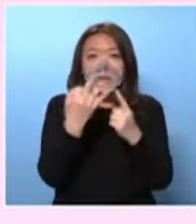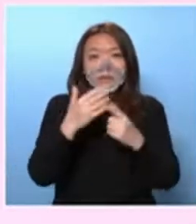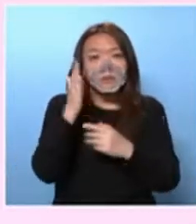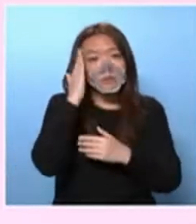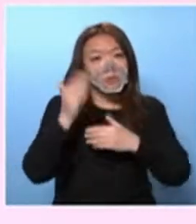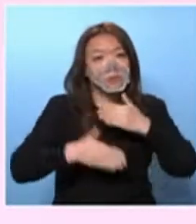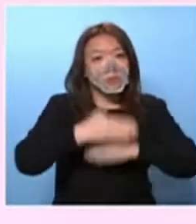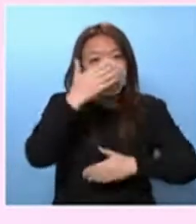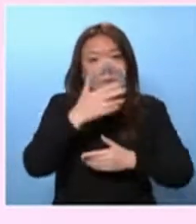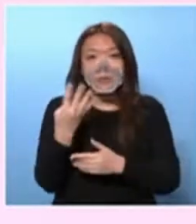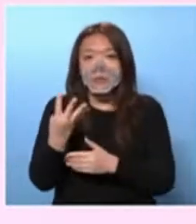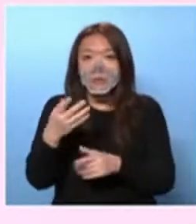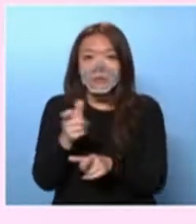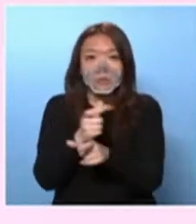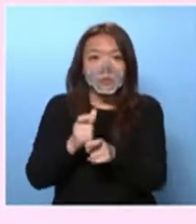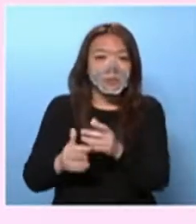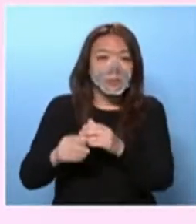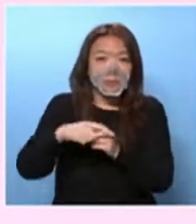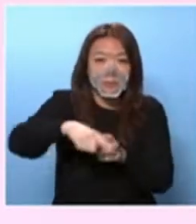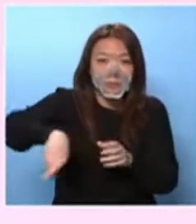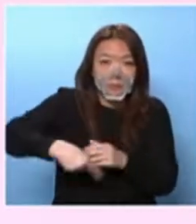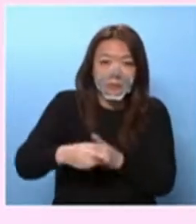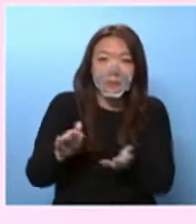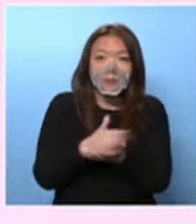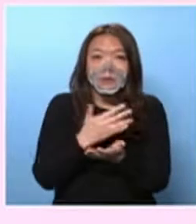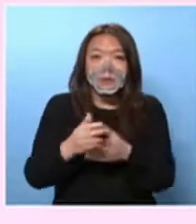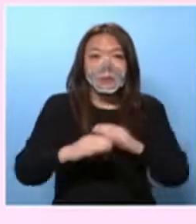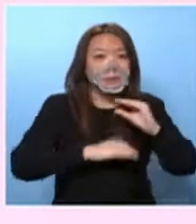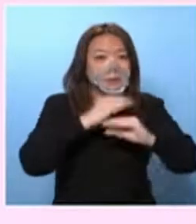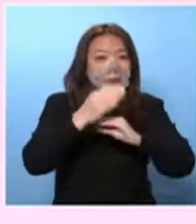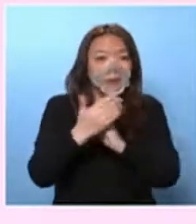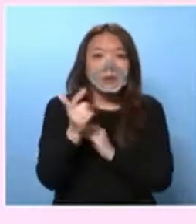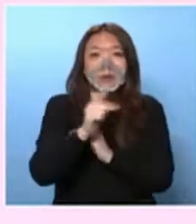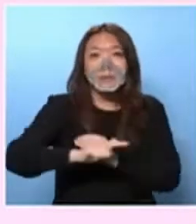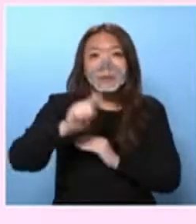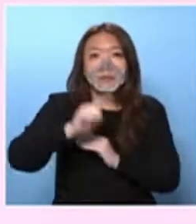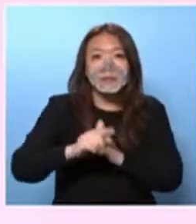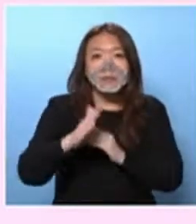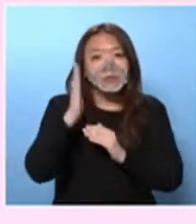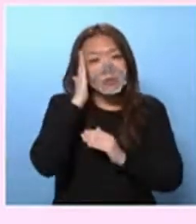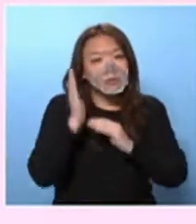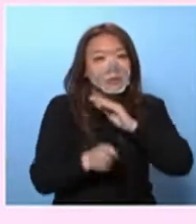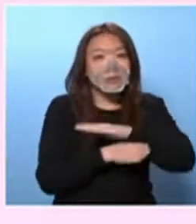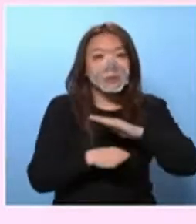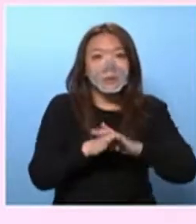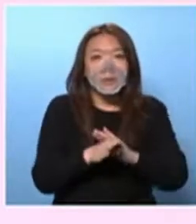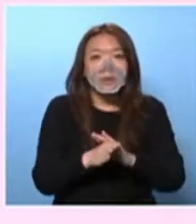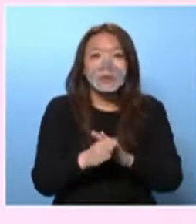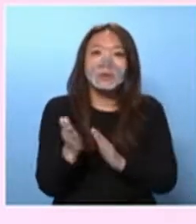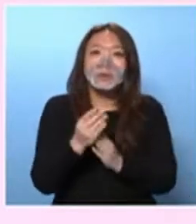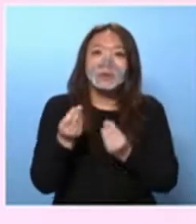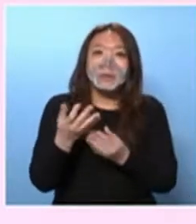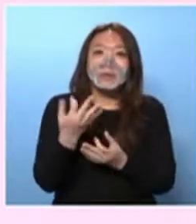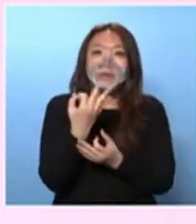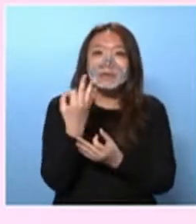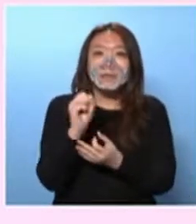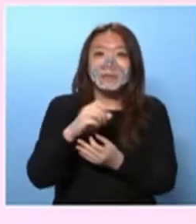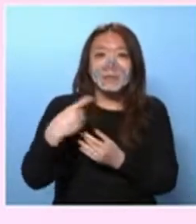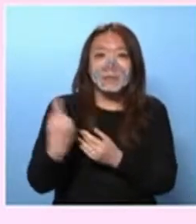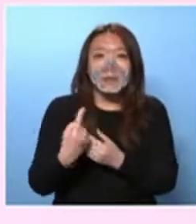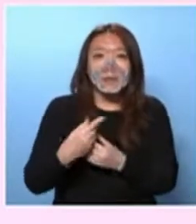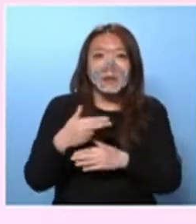program will comprise a total of 13 residential sites and 4 commercial sites, capable of providing about 8,000 residential units and